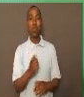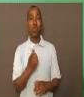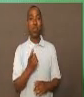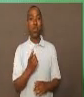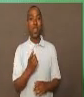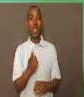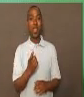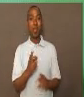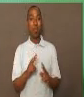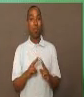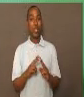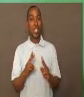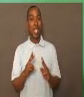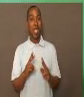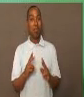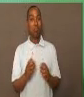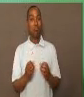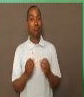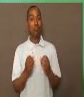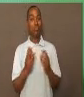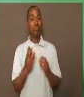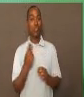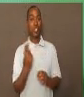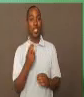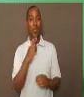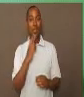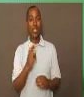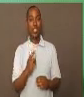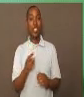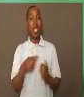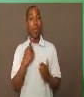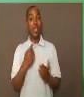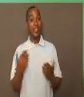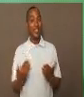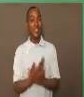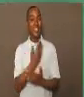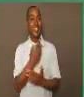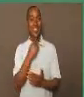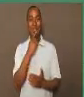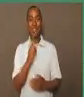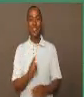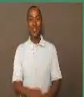a lot of it to use, but it is renewable.